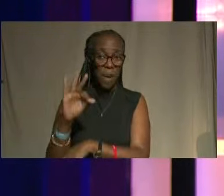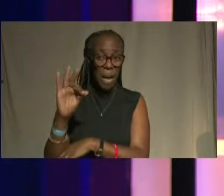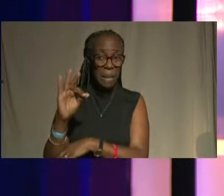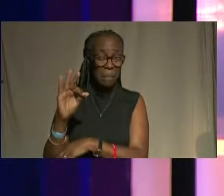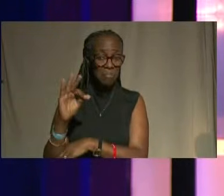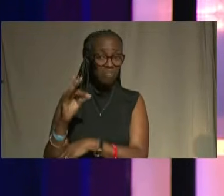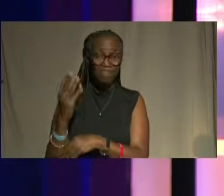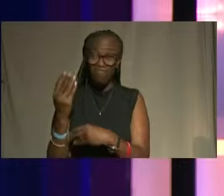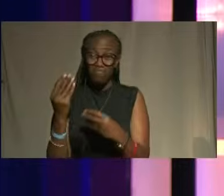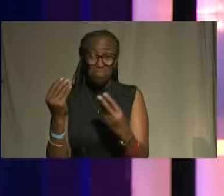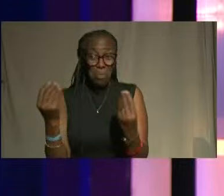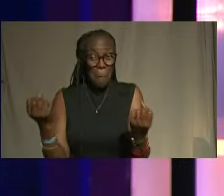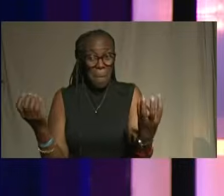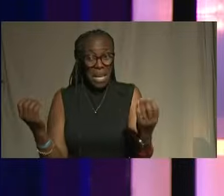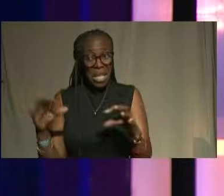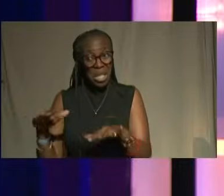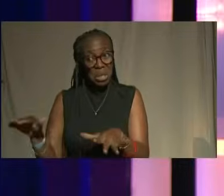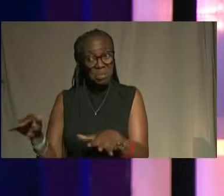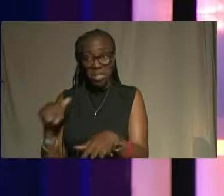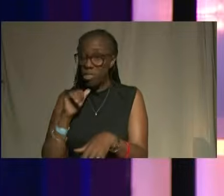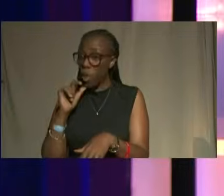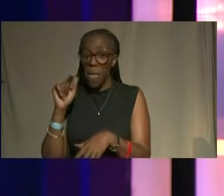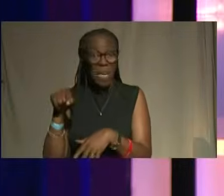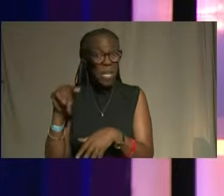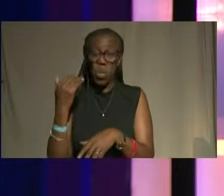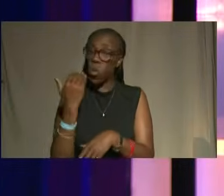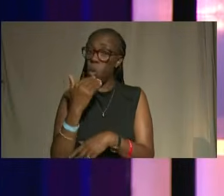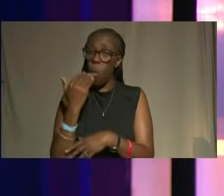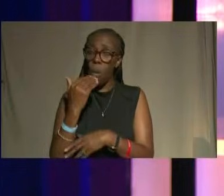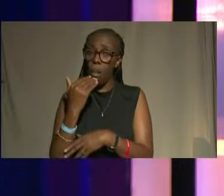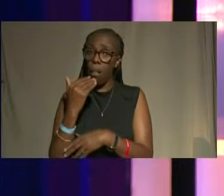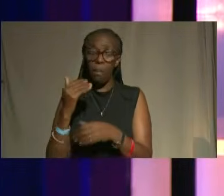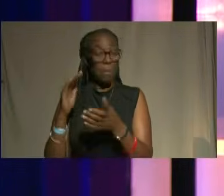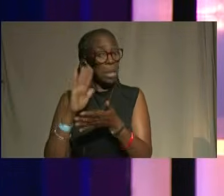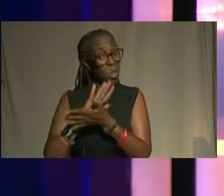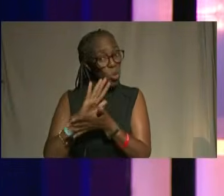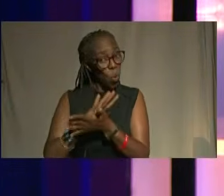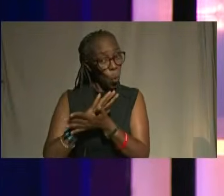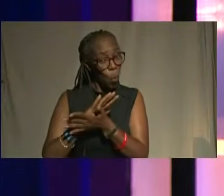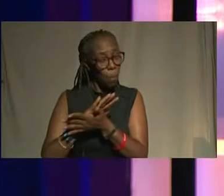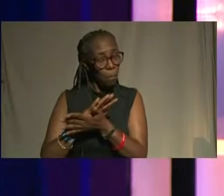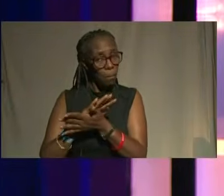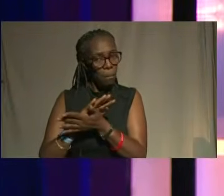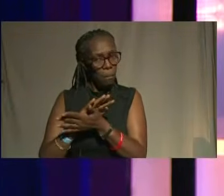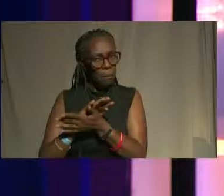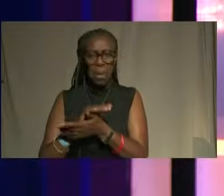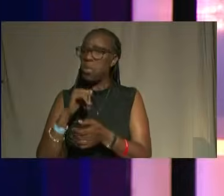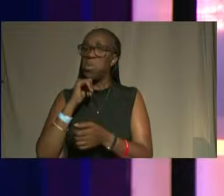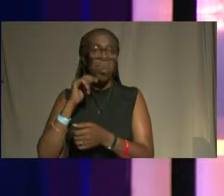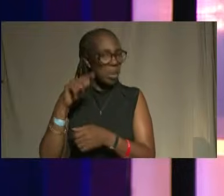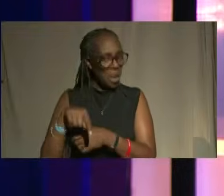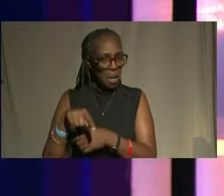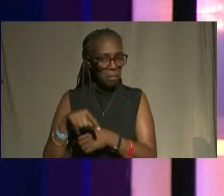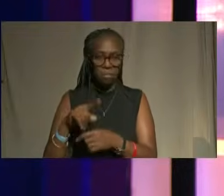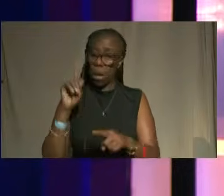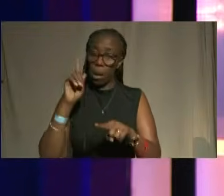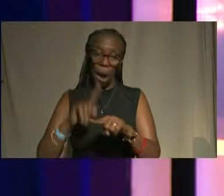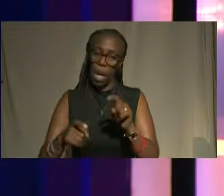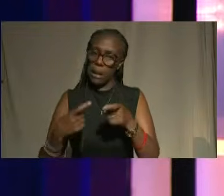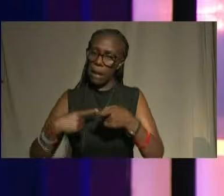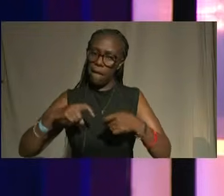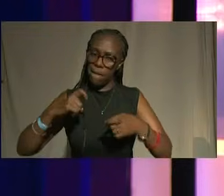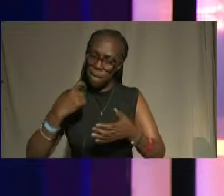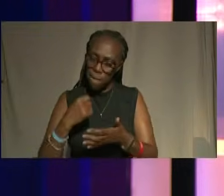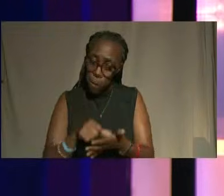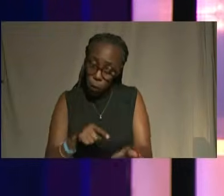why, they say money ran out. What keeps them at home? High transportation costs, and also